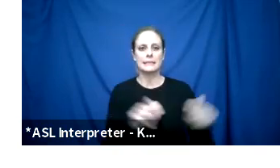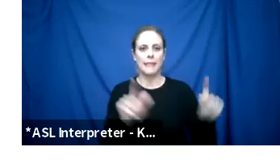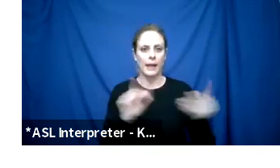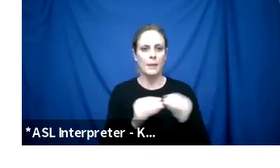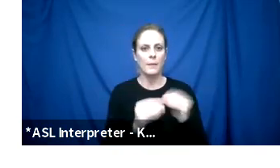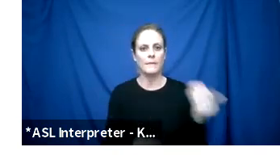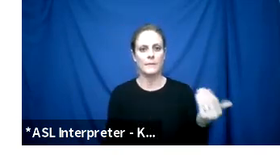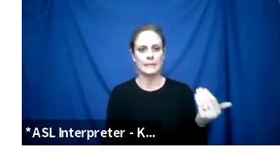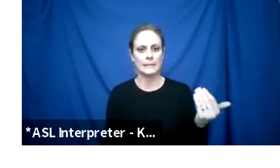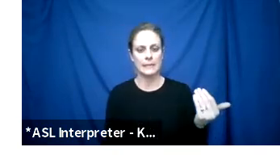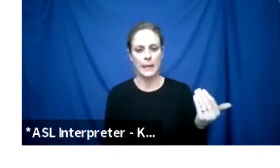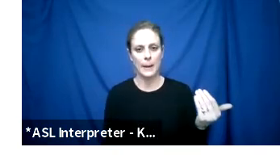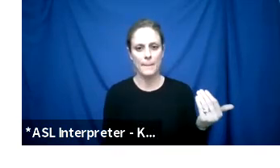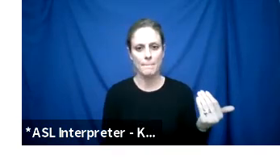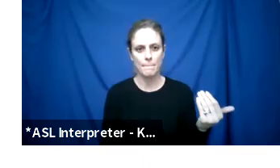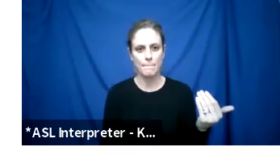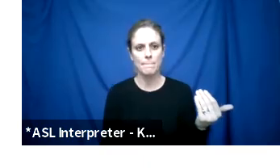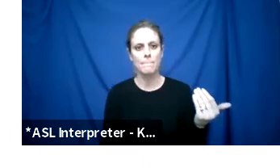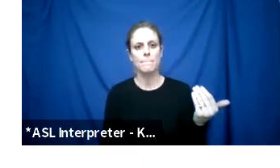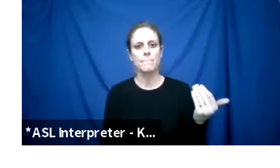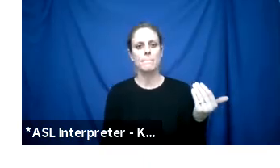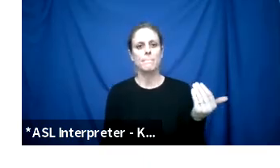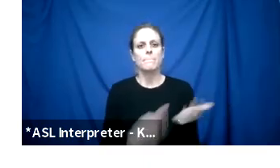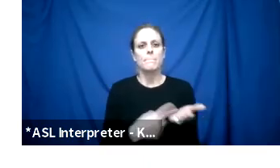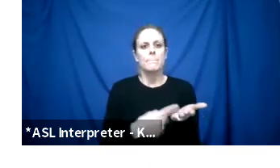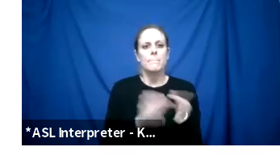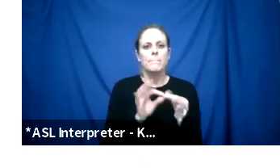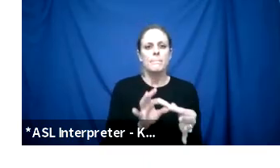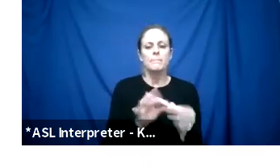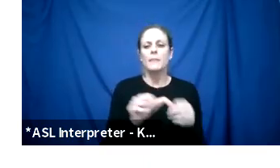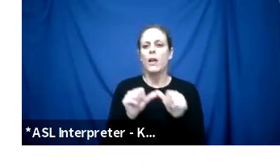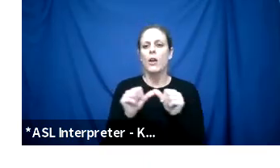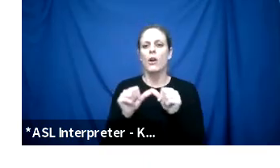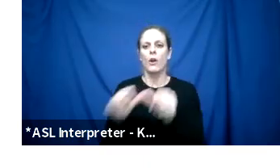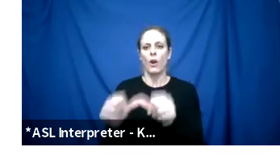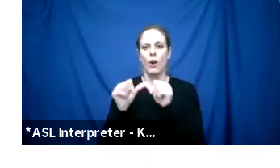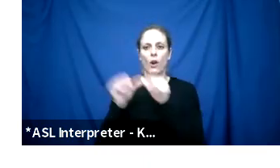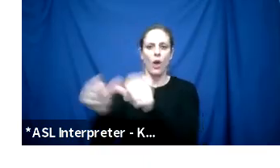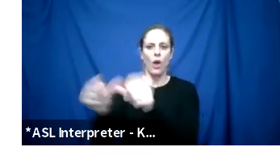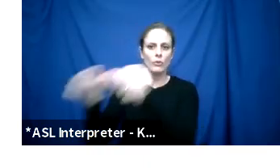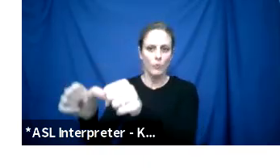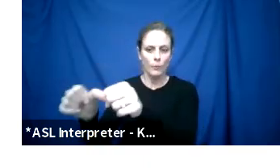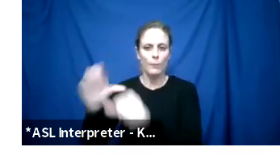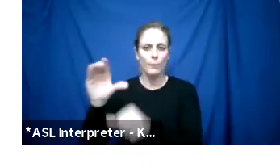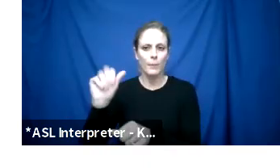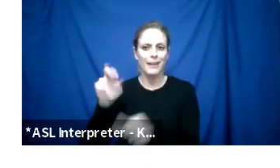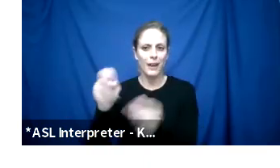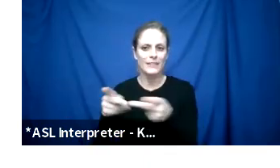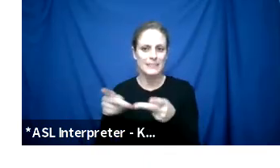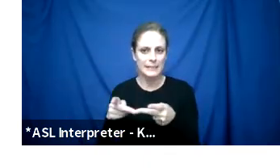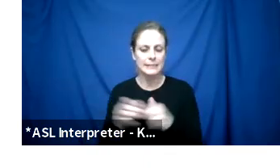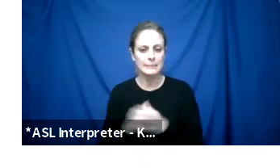15, and talk a little bit about long-term care facilities. So when we talk about long-term